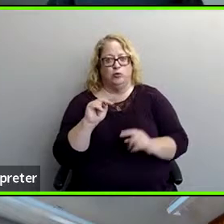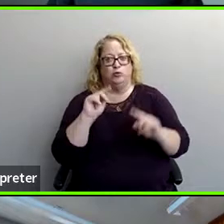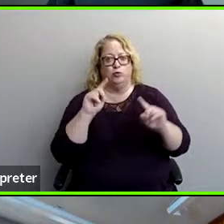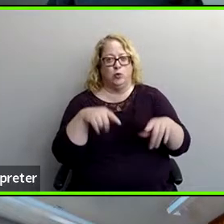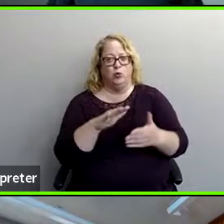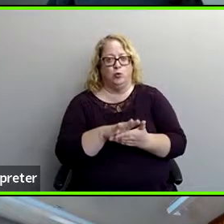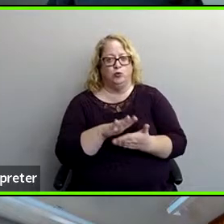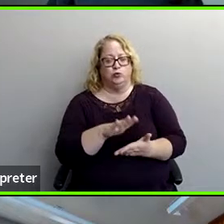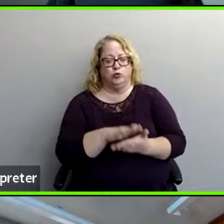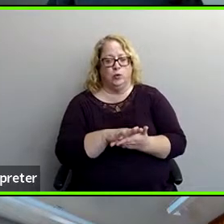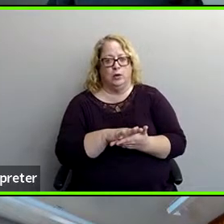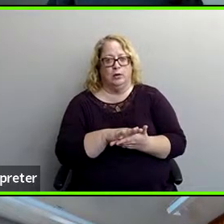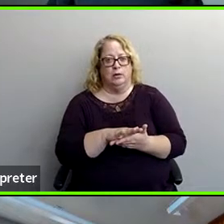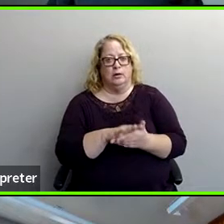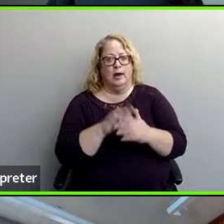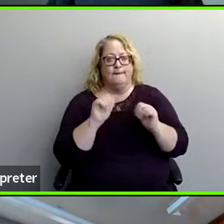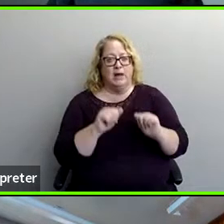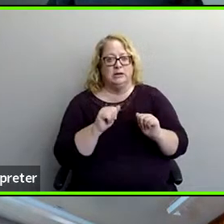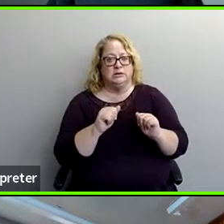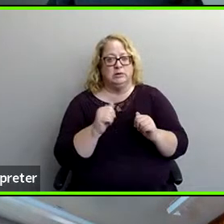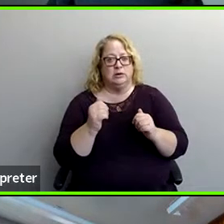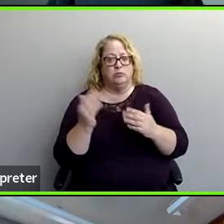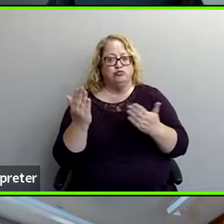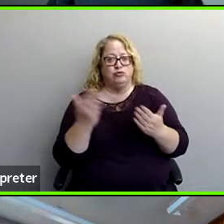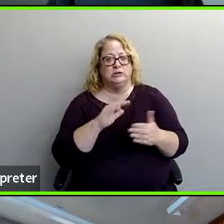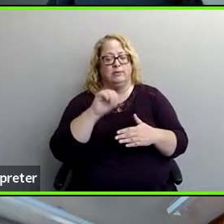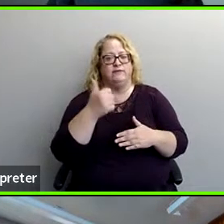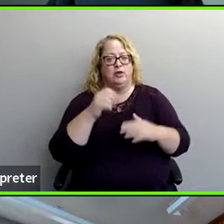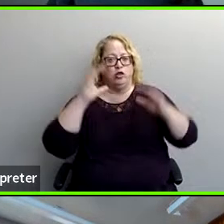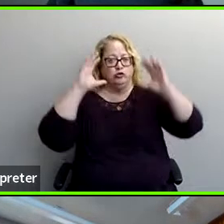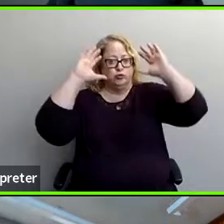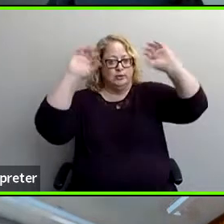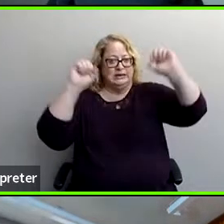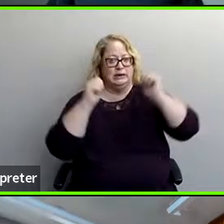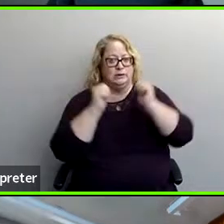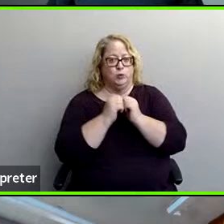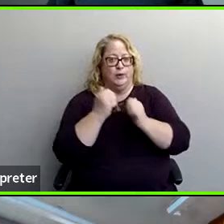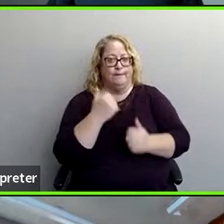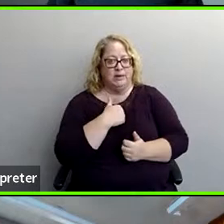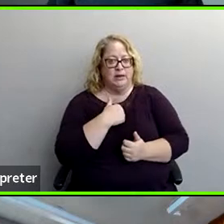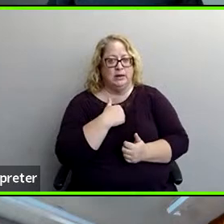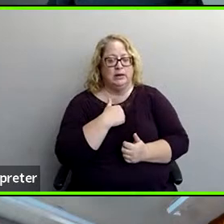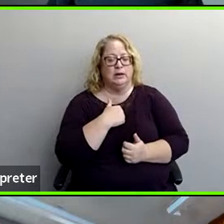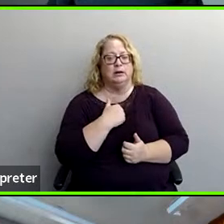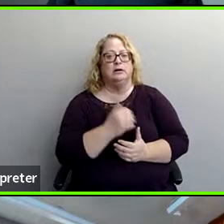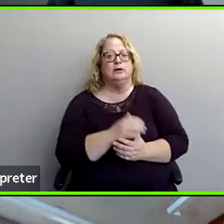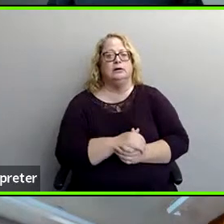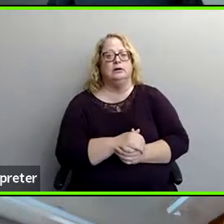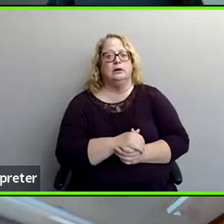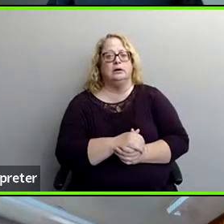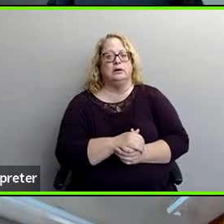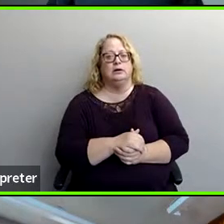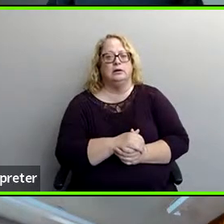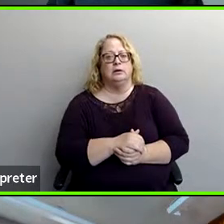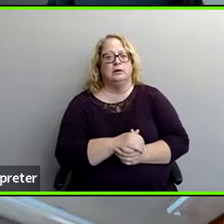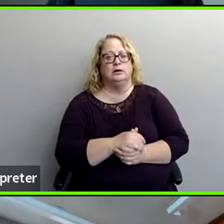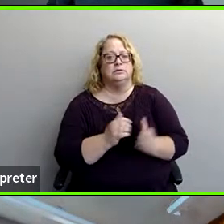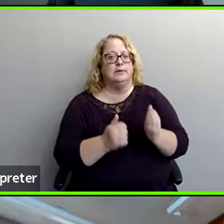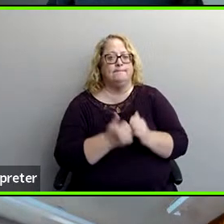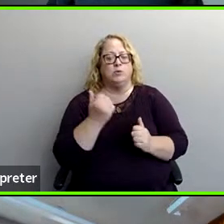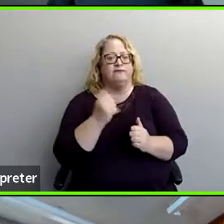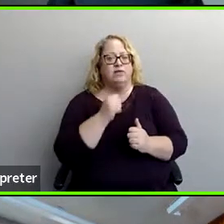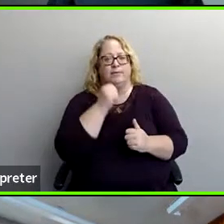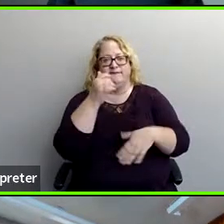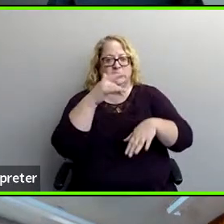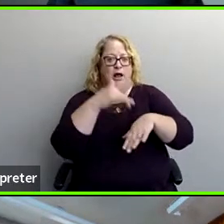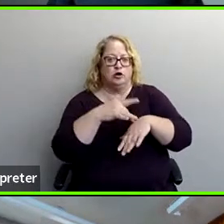to the school and possibly bring some of the other superintendents with me. In reference to, most of them have not gone